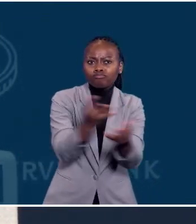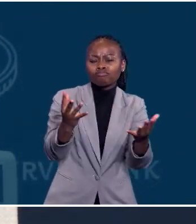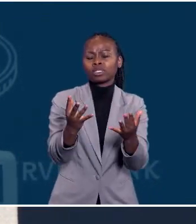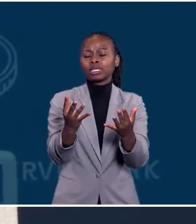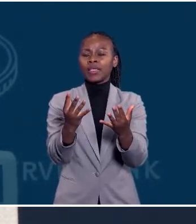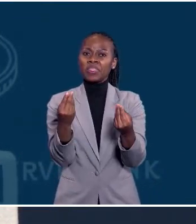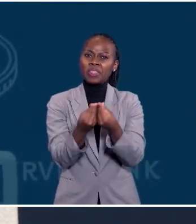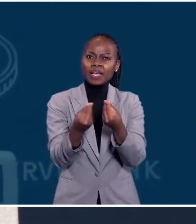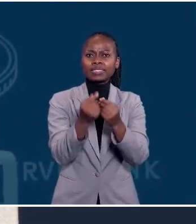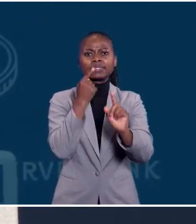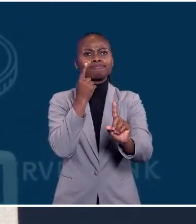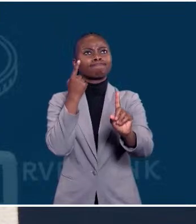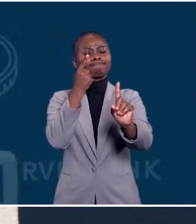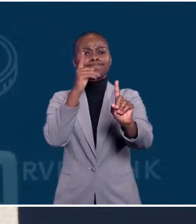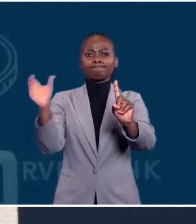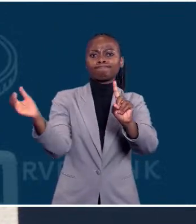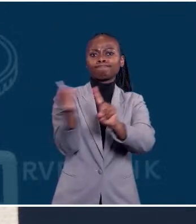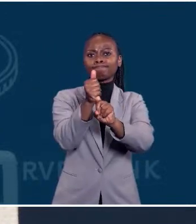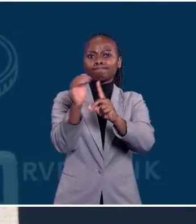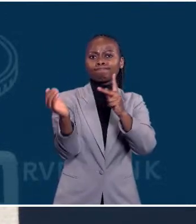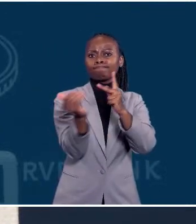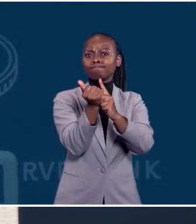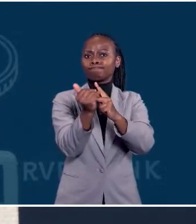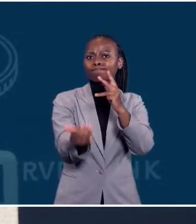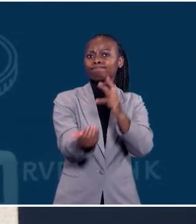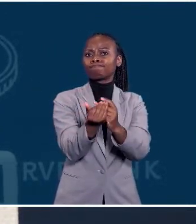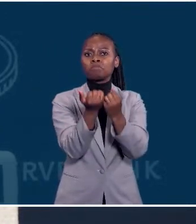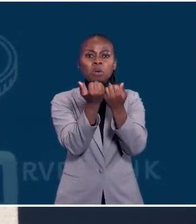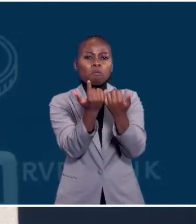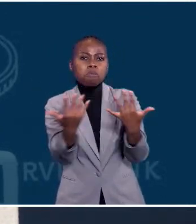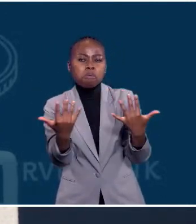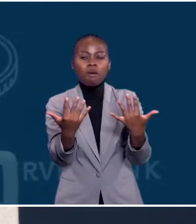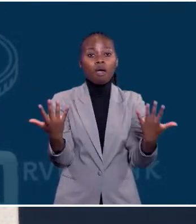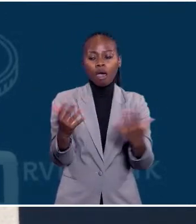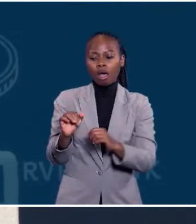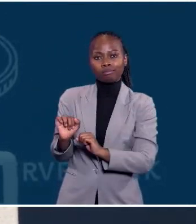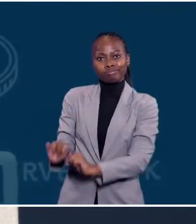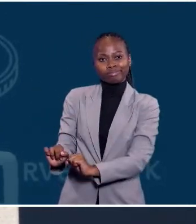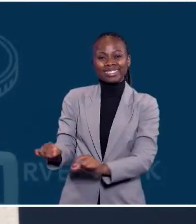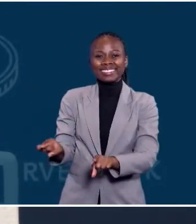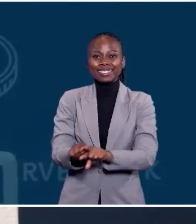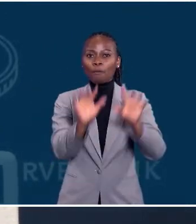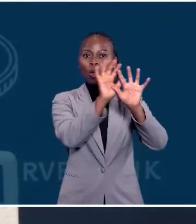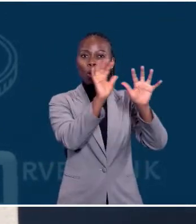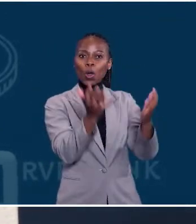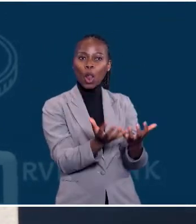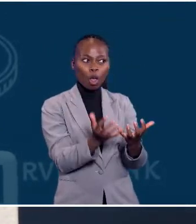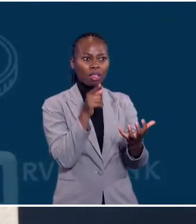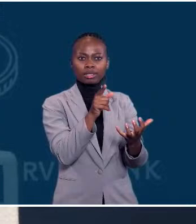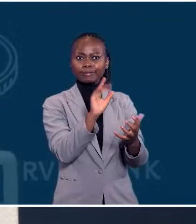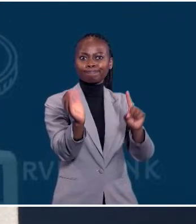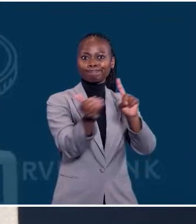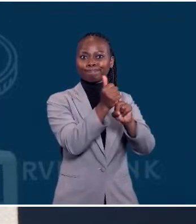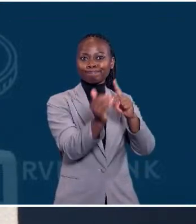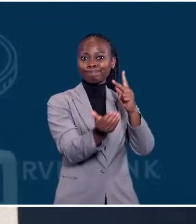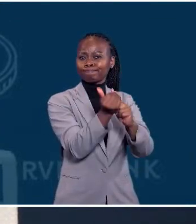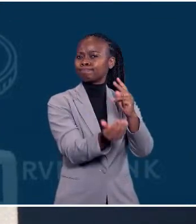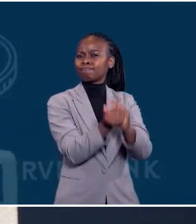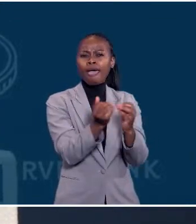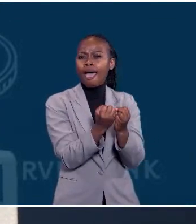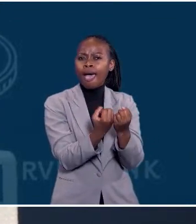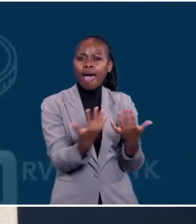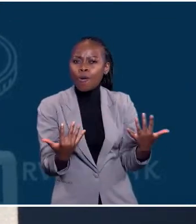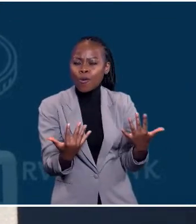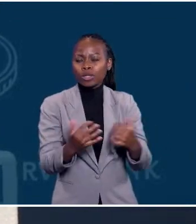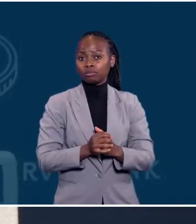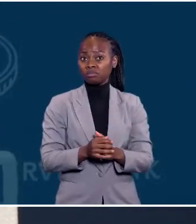assessment of global and domestic economic development and to outline how those developments inform